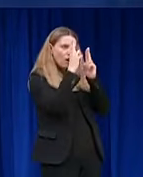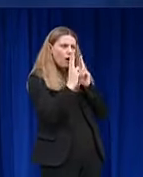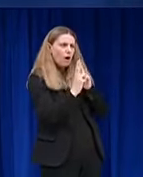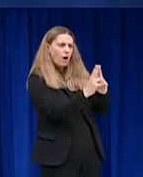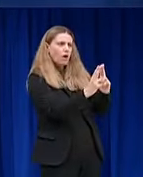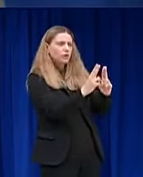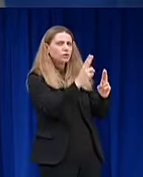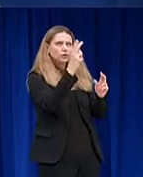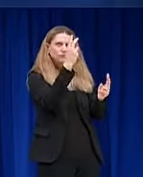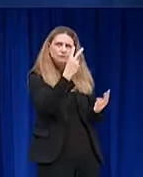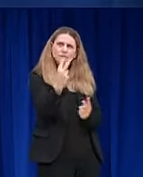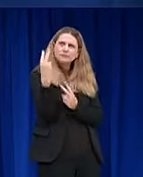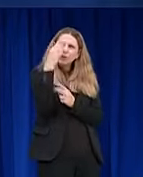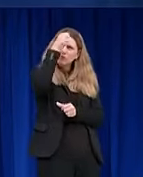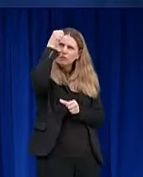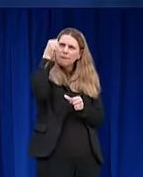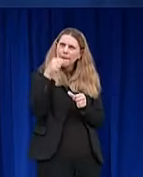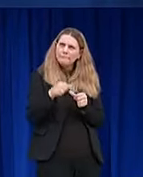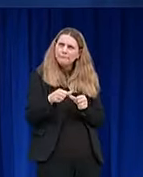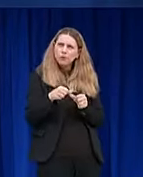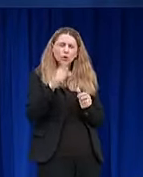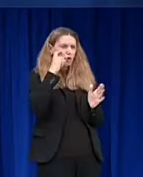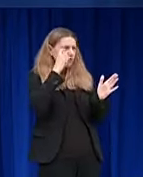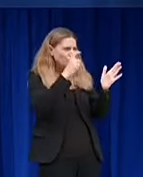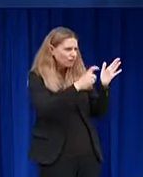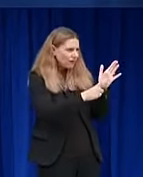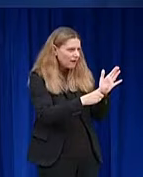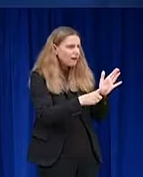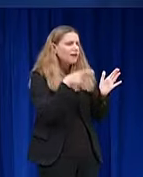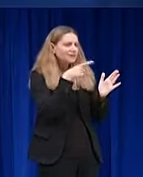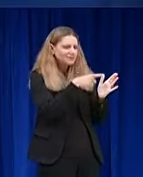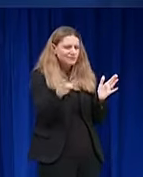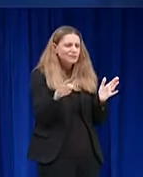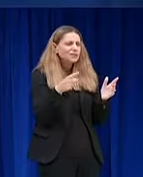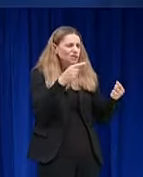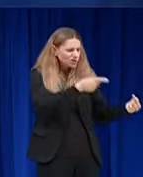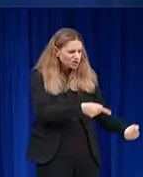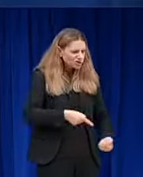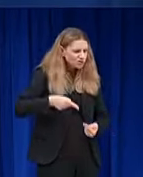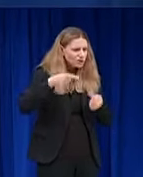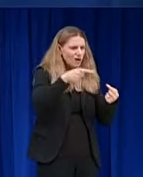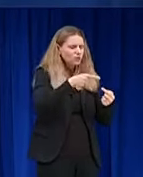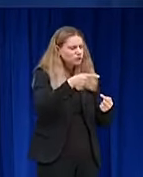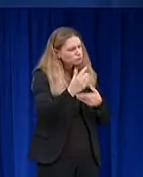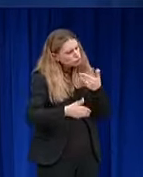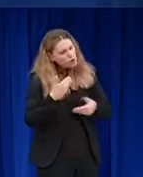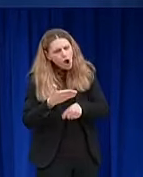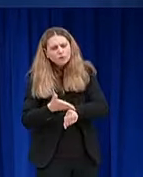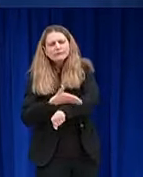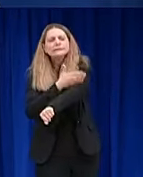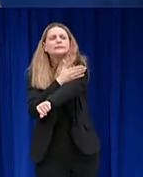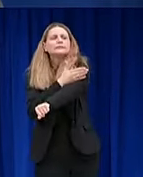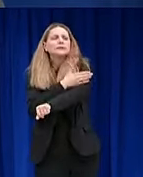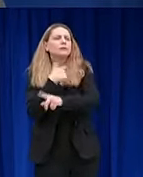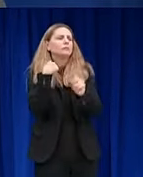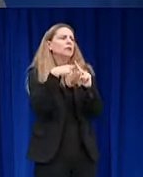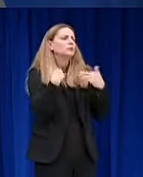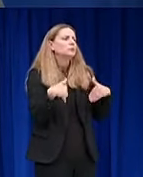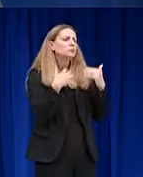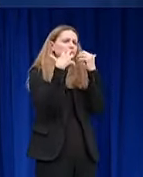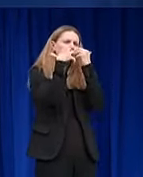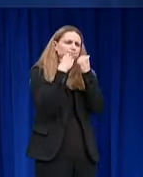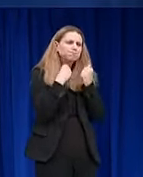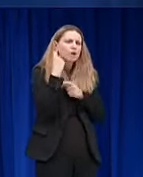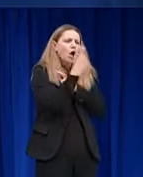recognize, and acknowledge the struggles, progress, and invaluable contributions of the LGBTQ